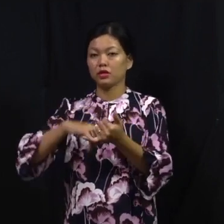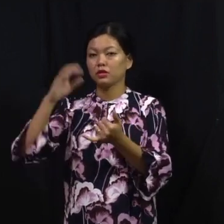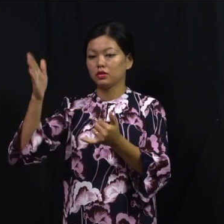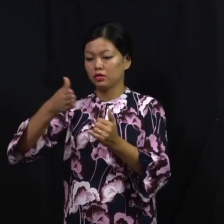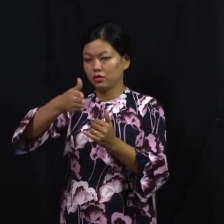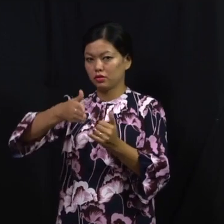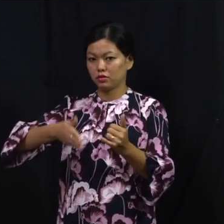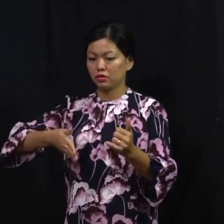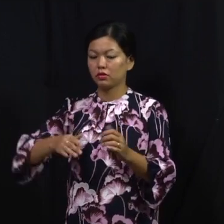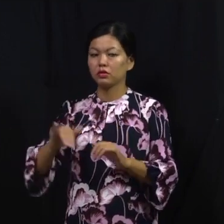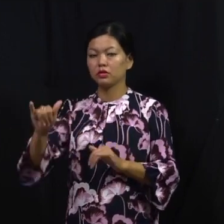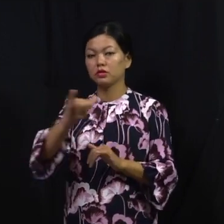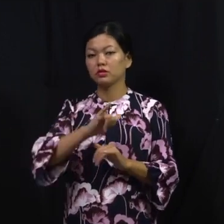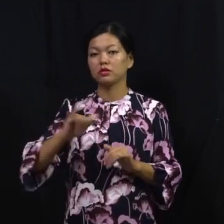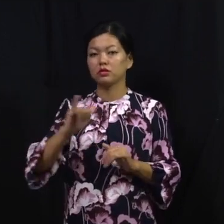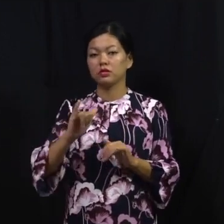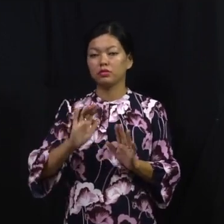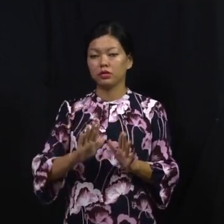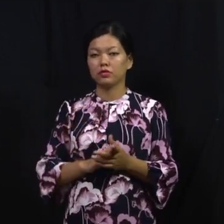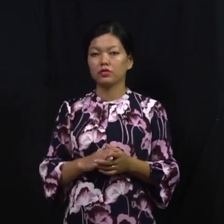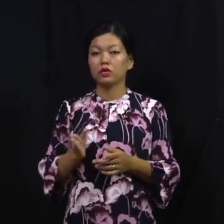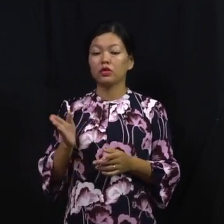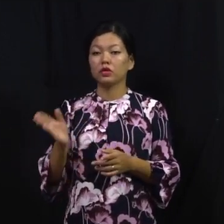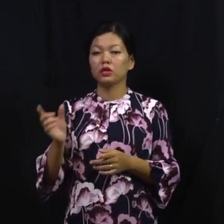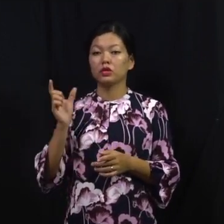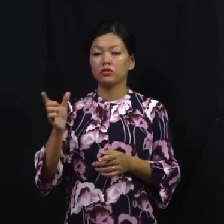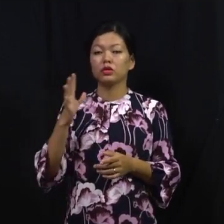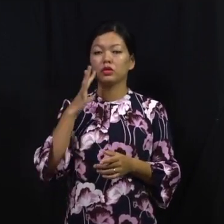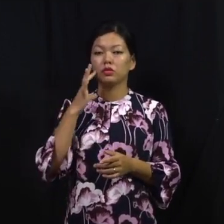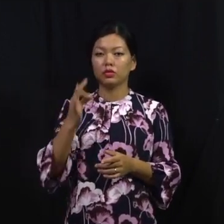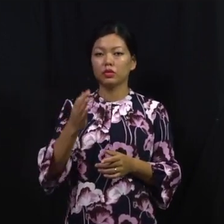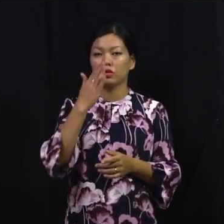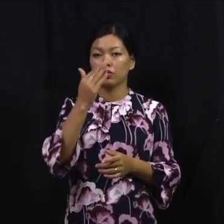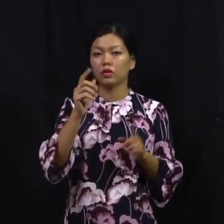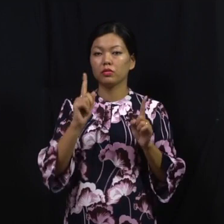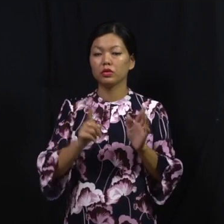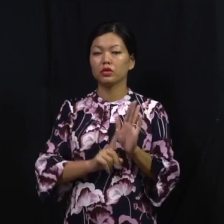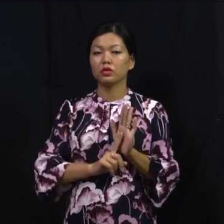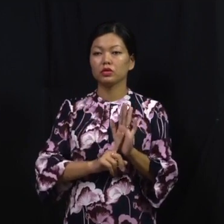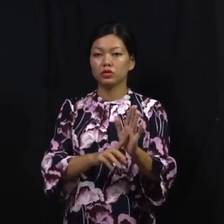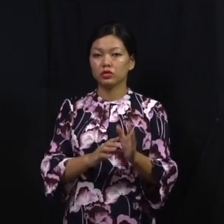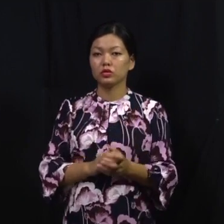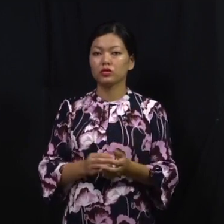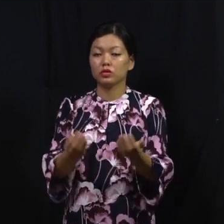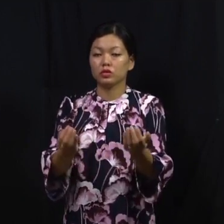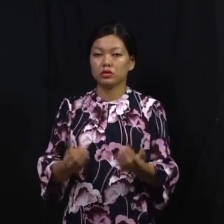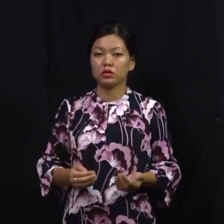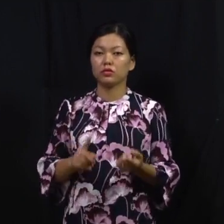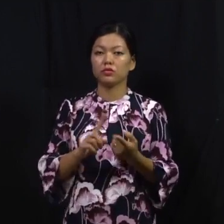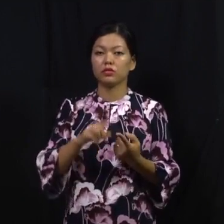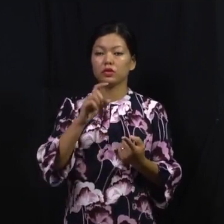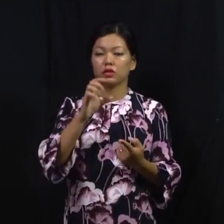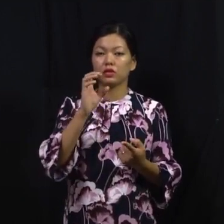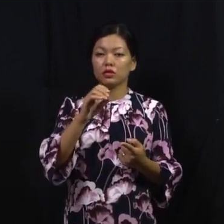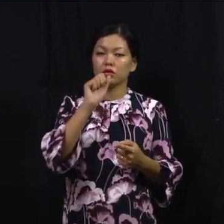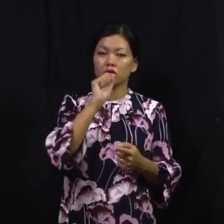of that state. So territory is really important because it defines the economy as well as the political system of that